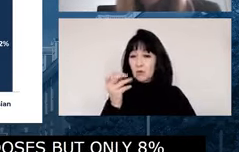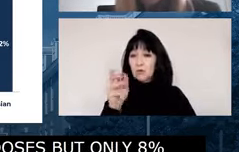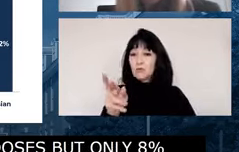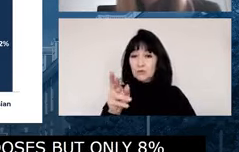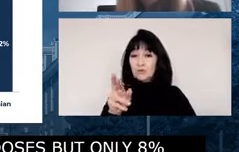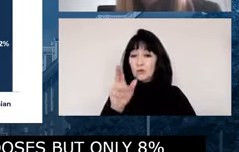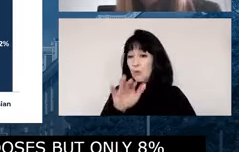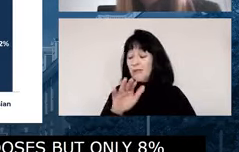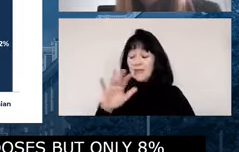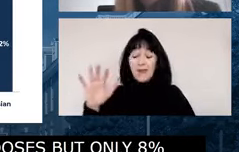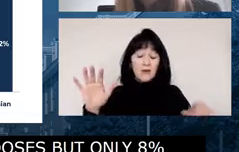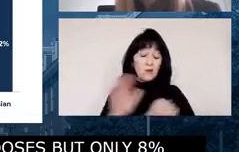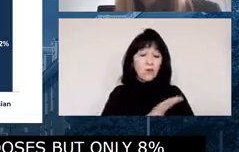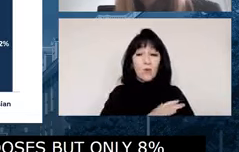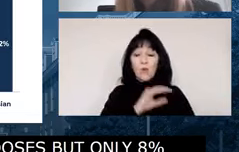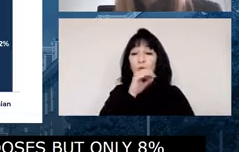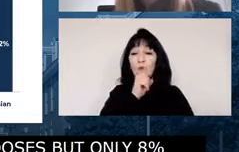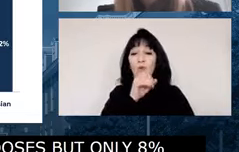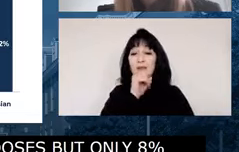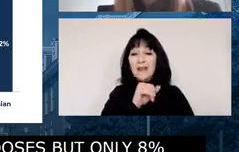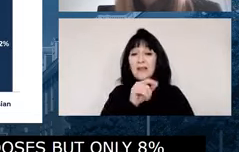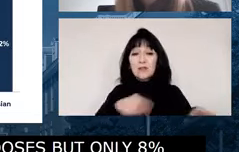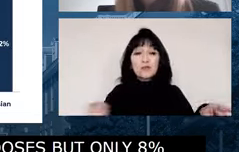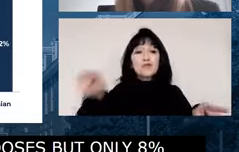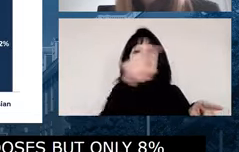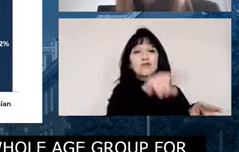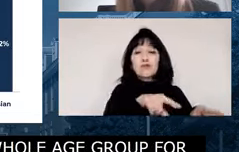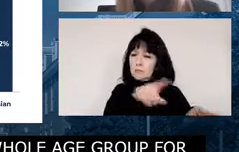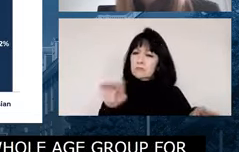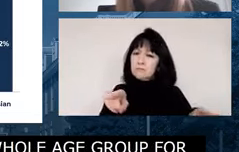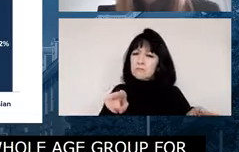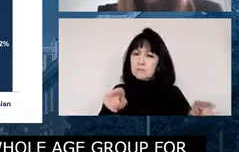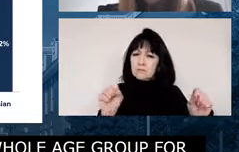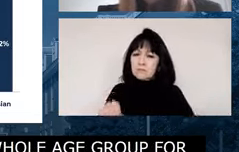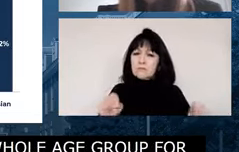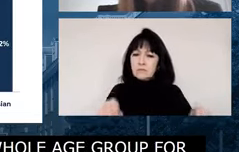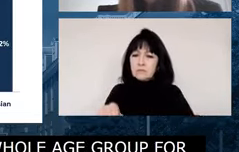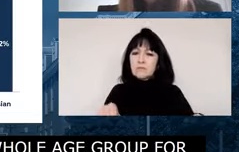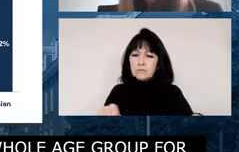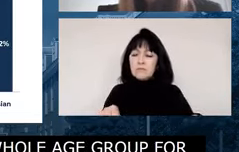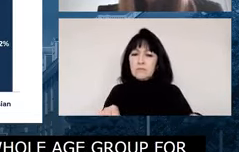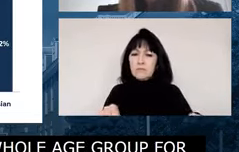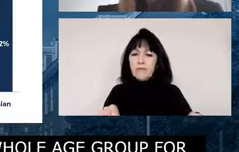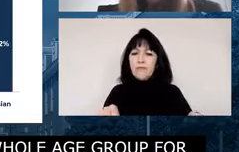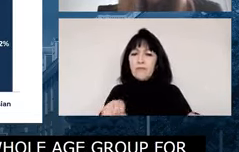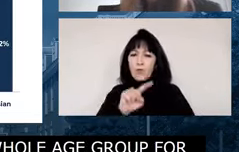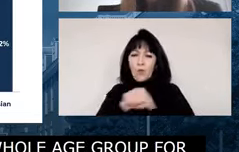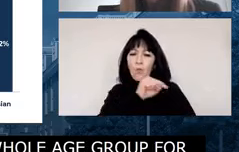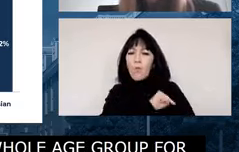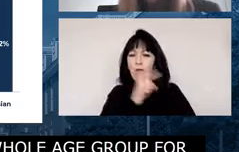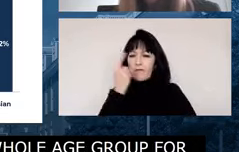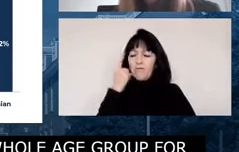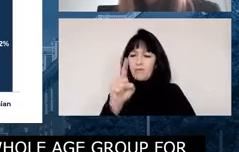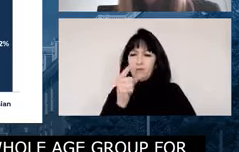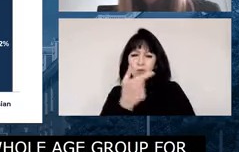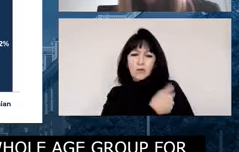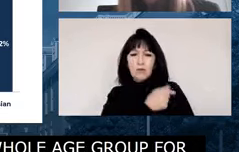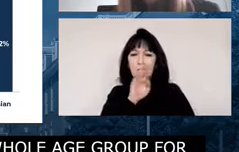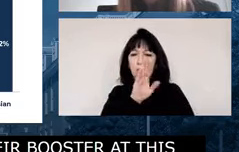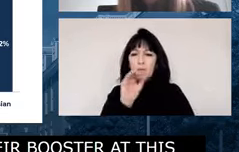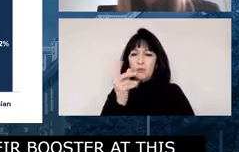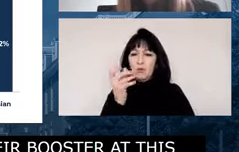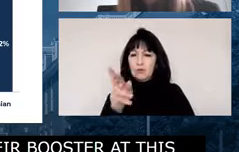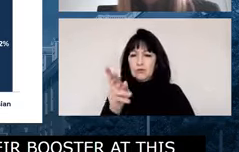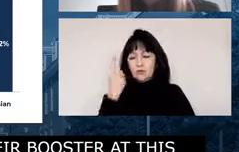group, for the most part, is eligible for their booster at this point. Once